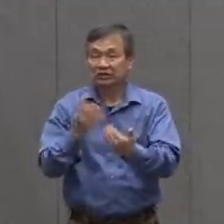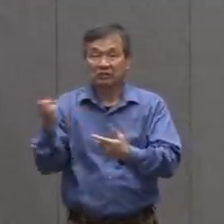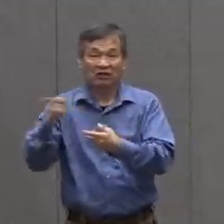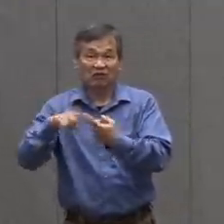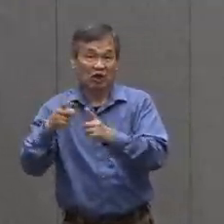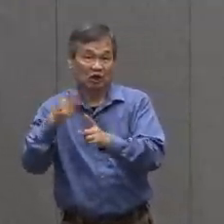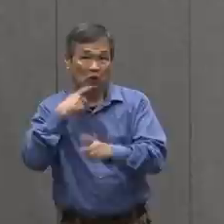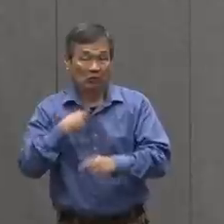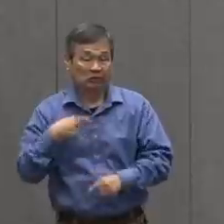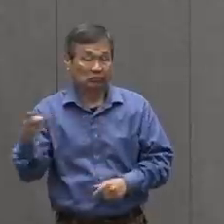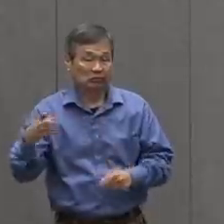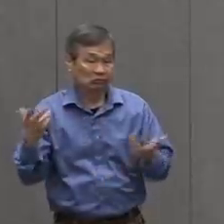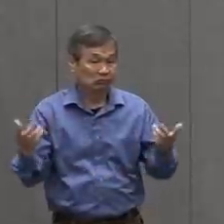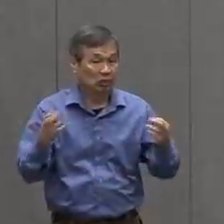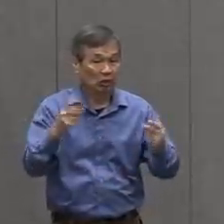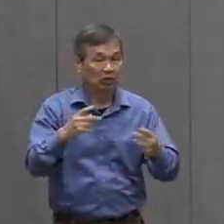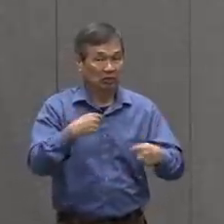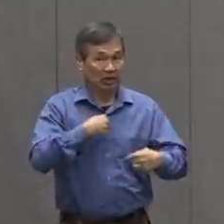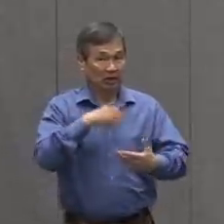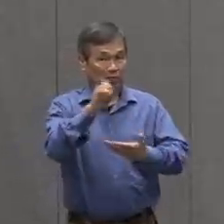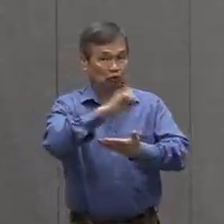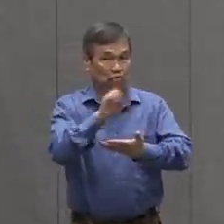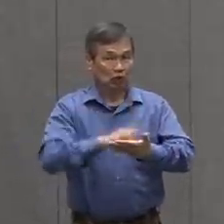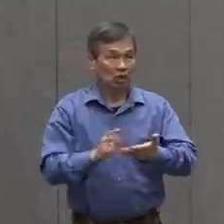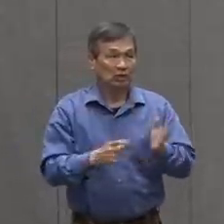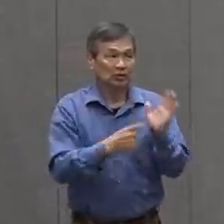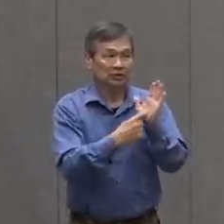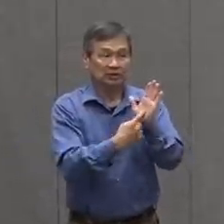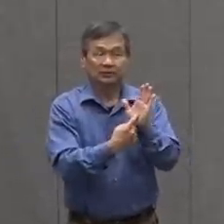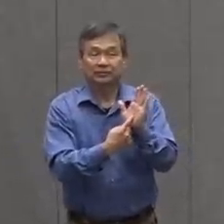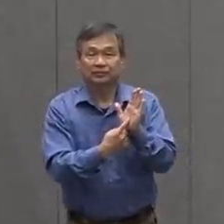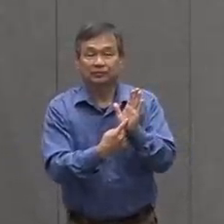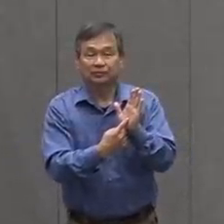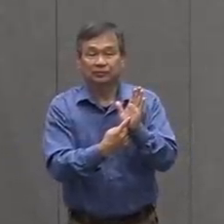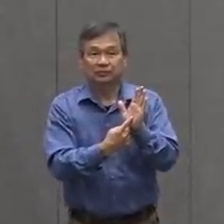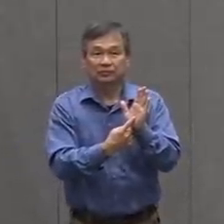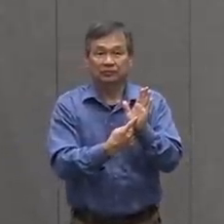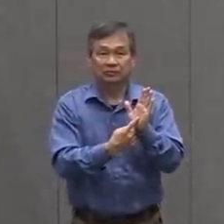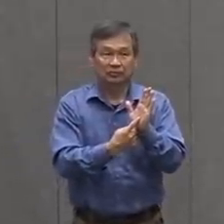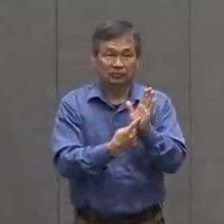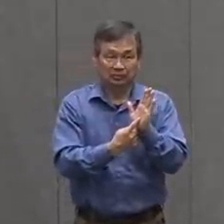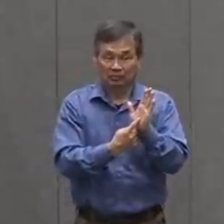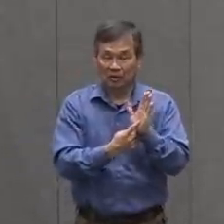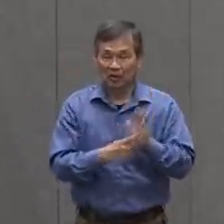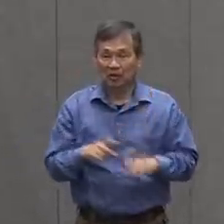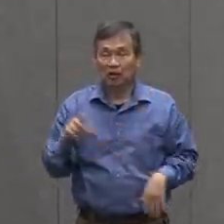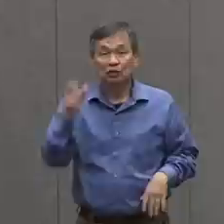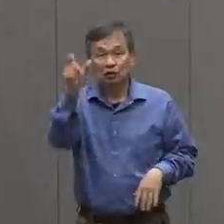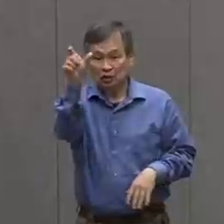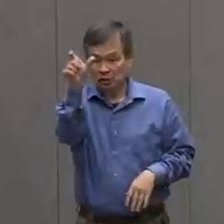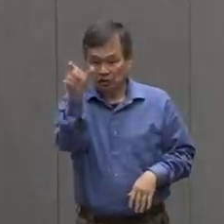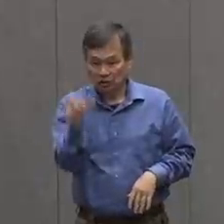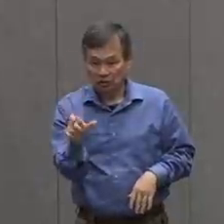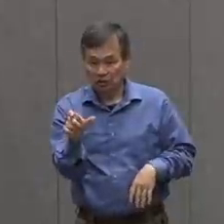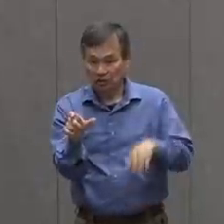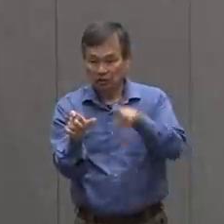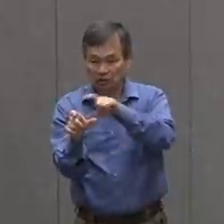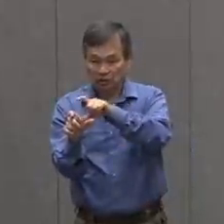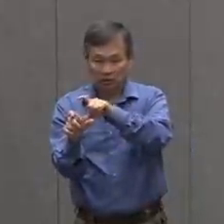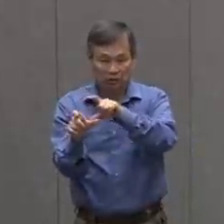that's pretty cool. So I have my 4 going across, and then I put one on top, one square, and I'm going to put one square on the